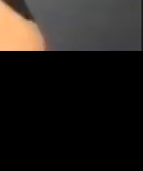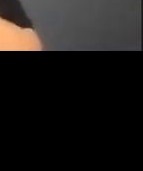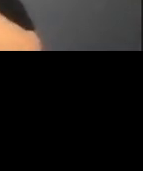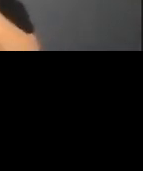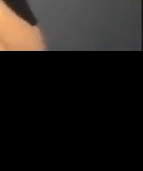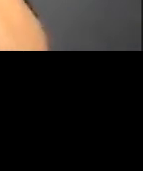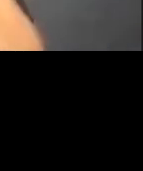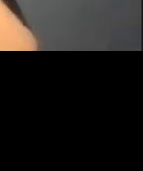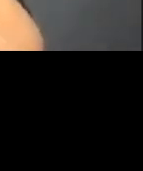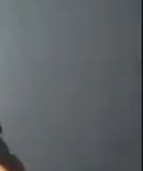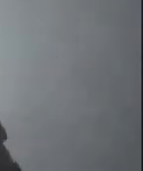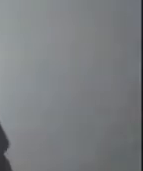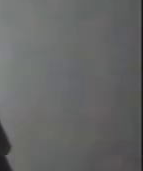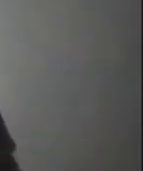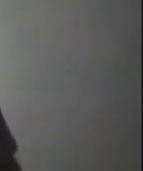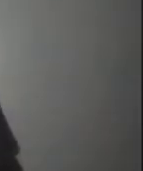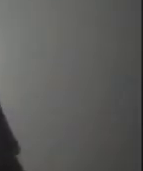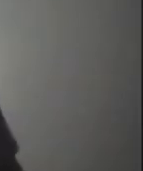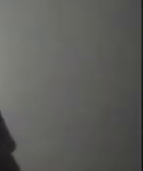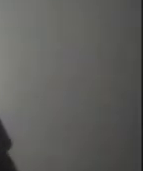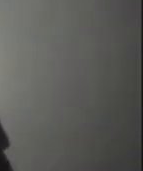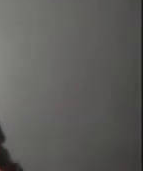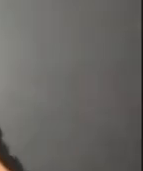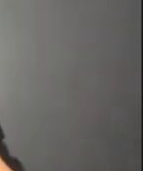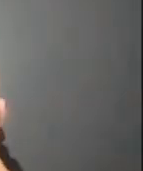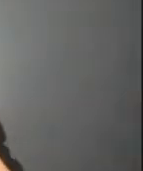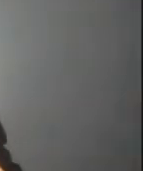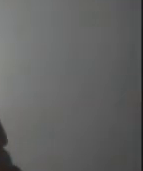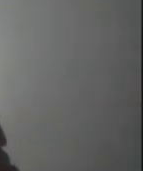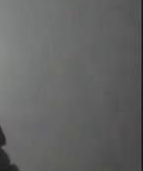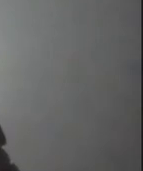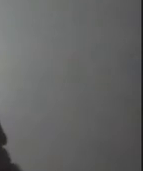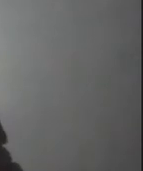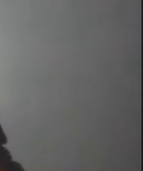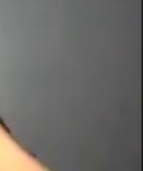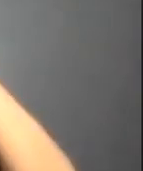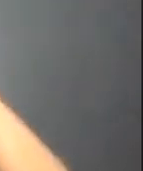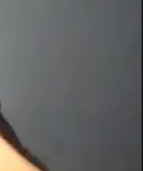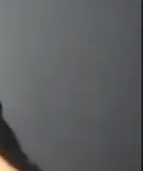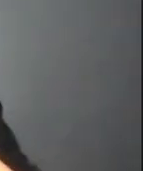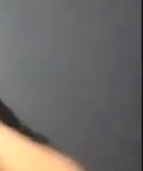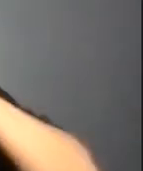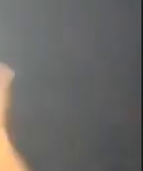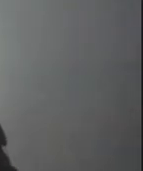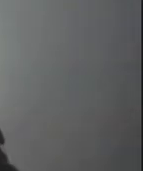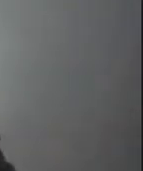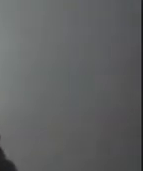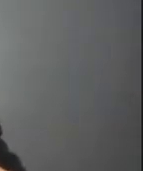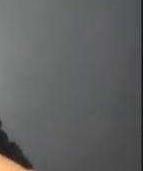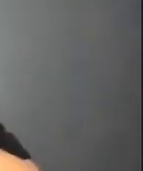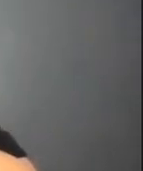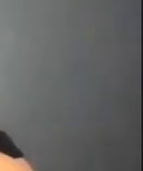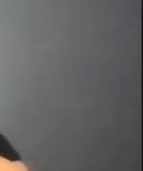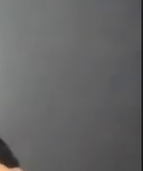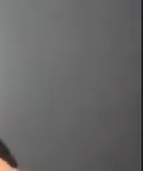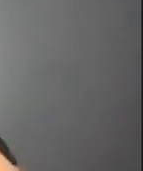You will have all been written to. There is now a system of sending your work in, so you don't have to hang on to it right until